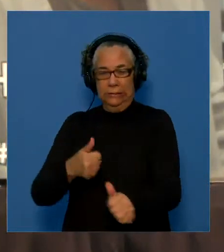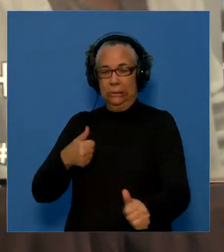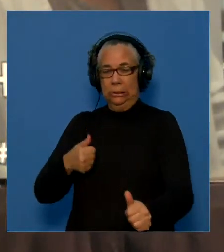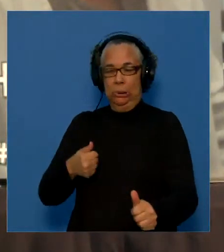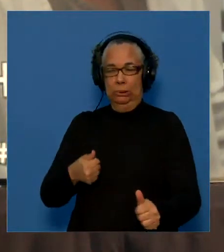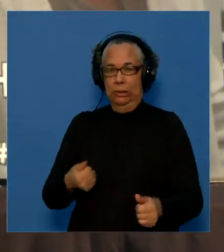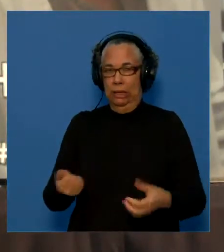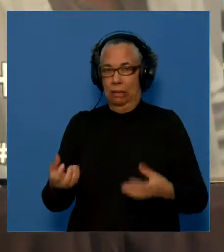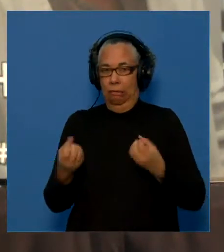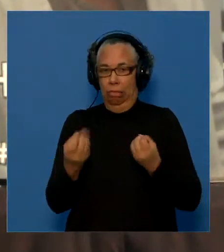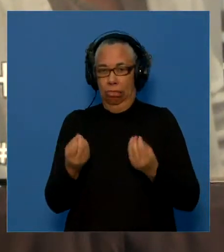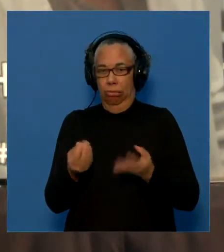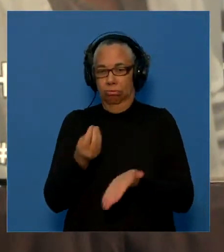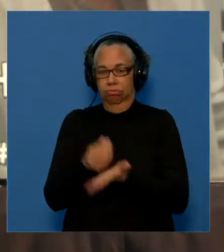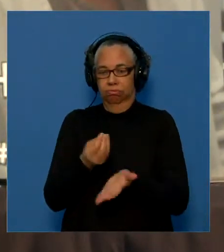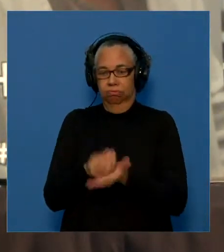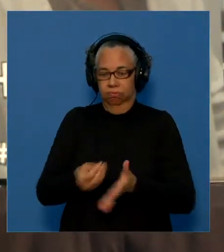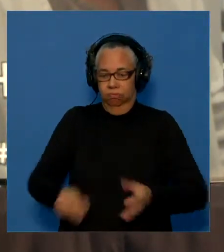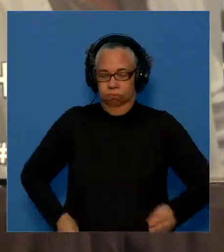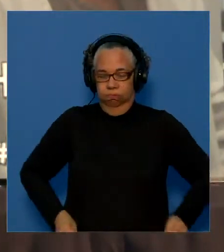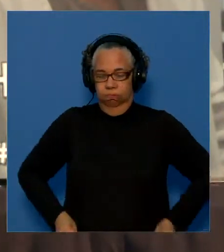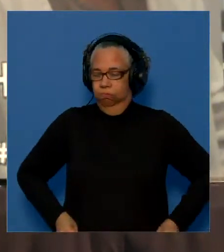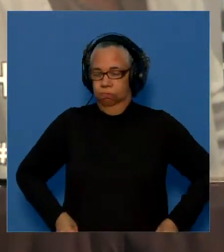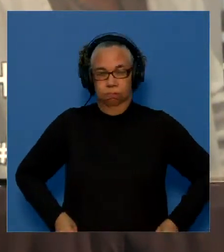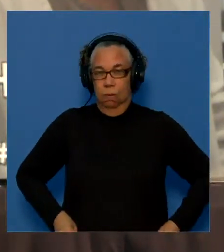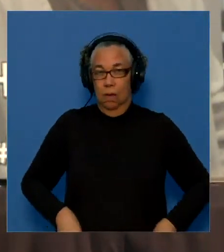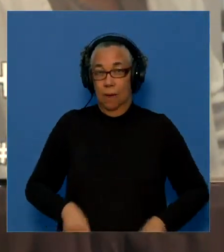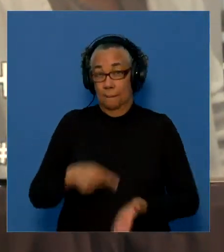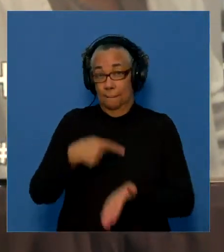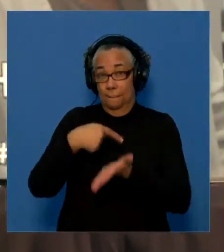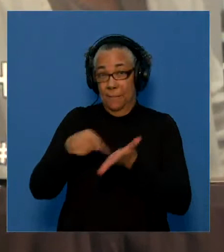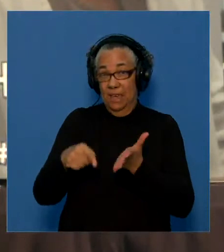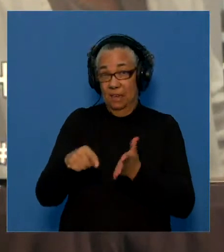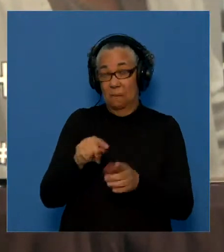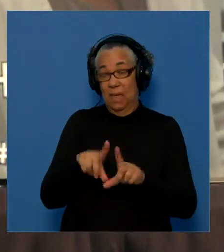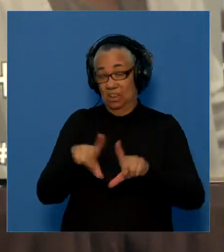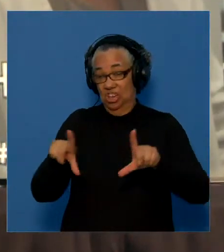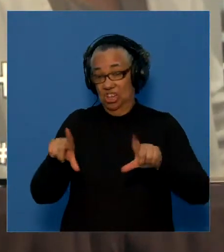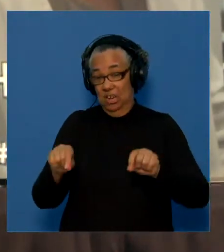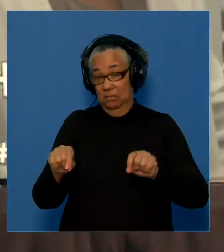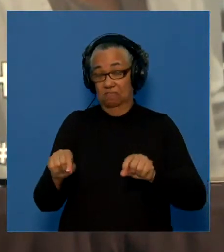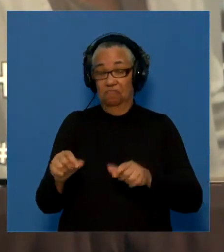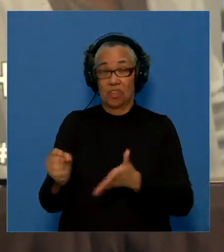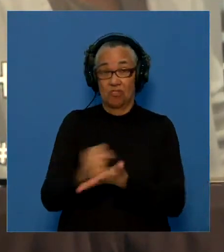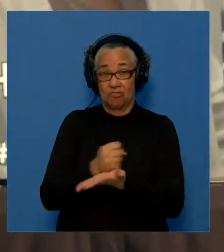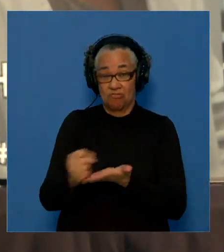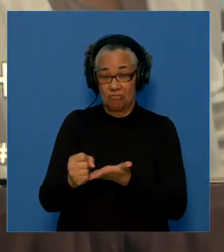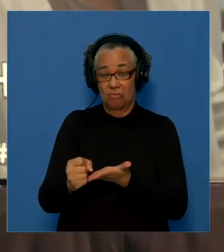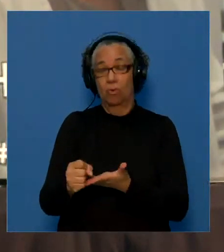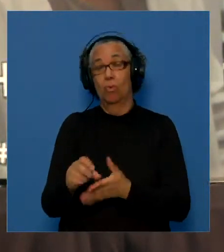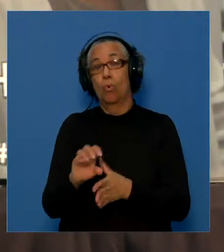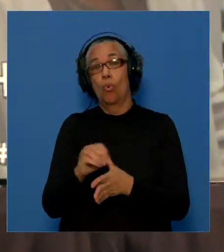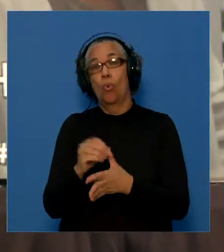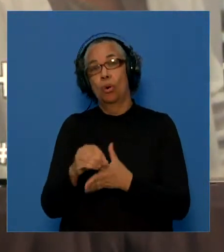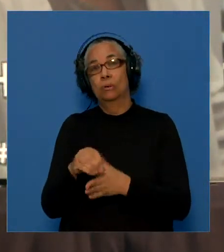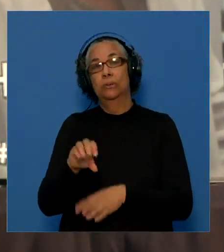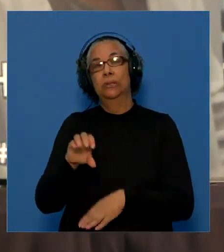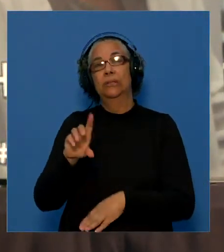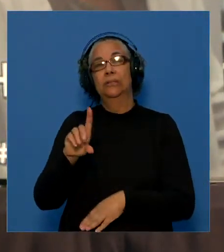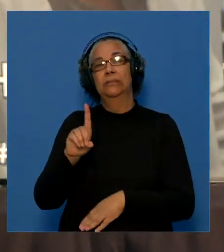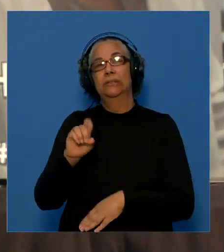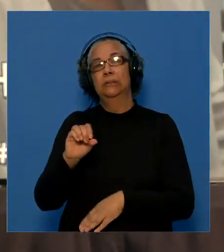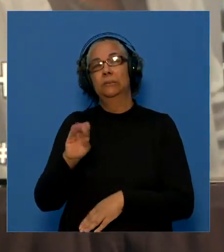amounts of cash, and where possible, pay for purchases by check, credit, or debit card.